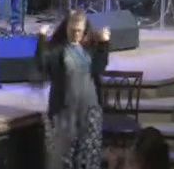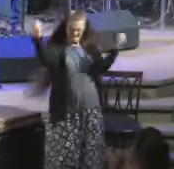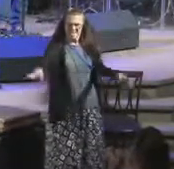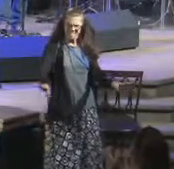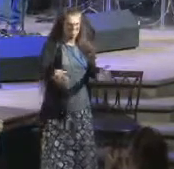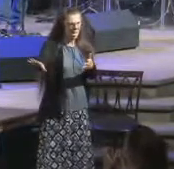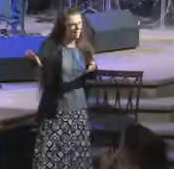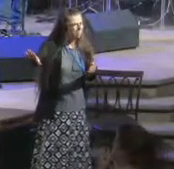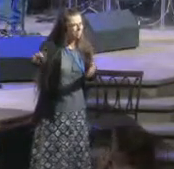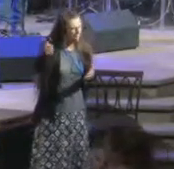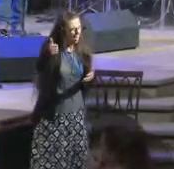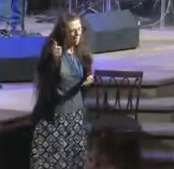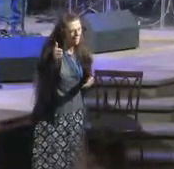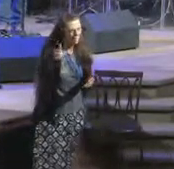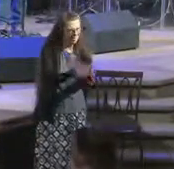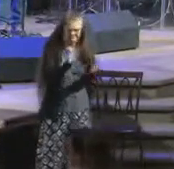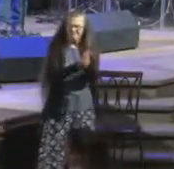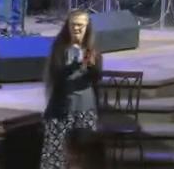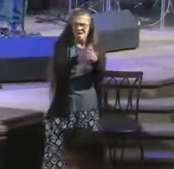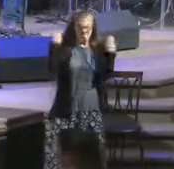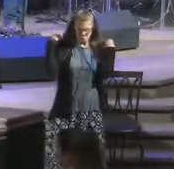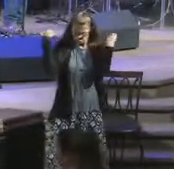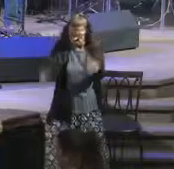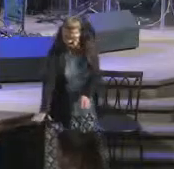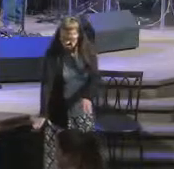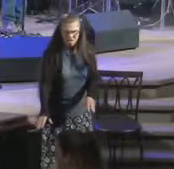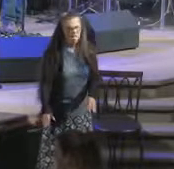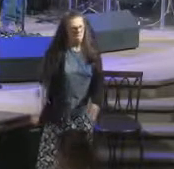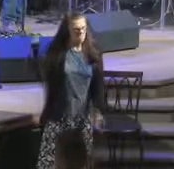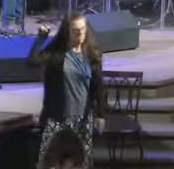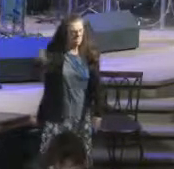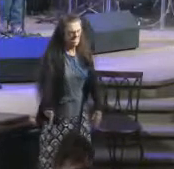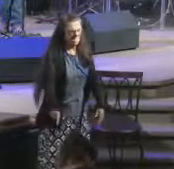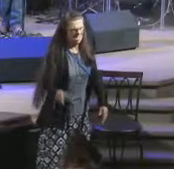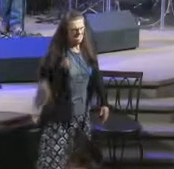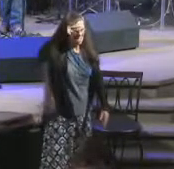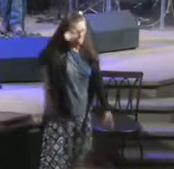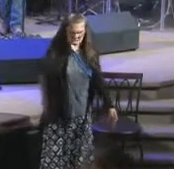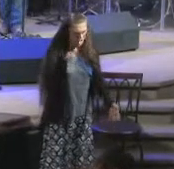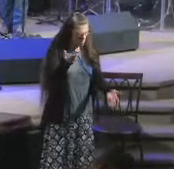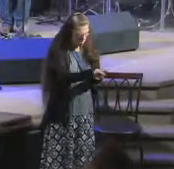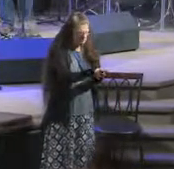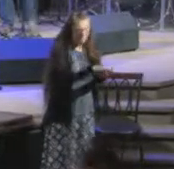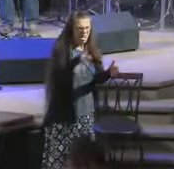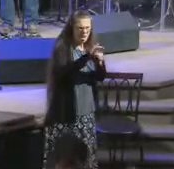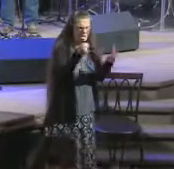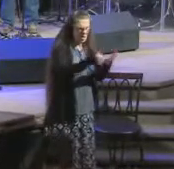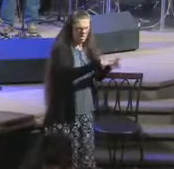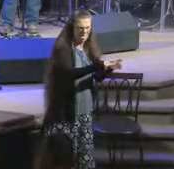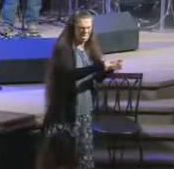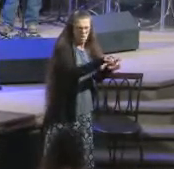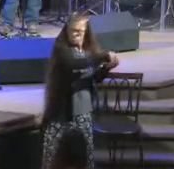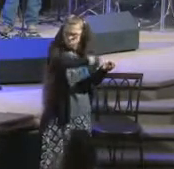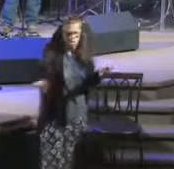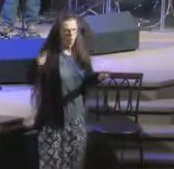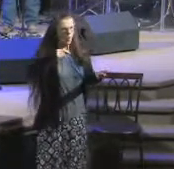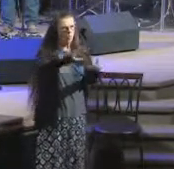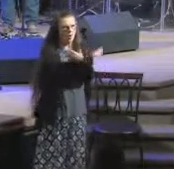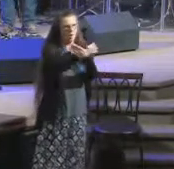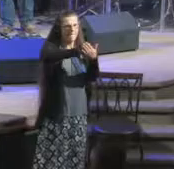stuff down. Let's put it where it belongs, back in the devil's hands. It didn't belong in our hands. We are forgiven. We